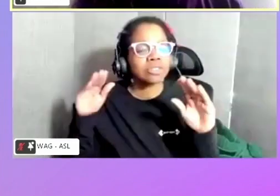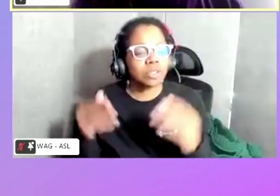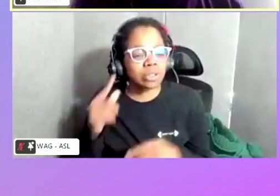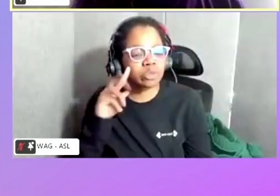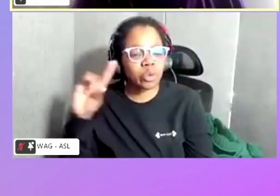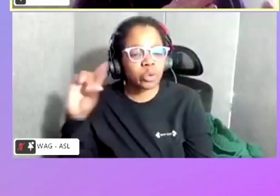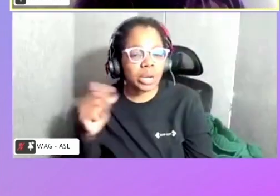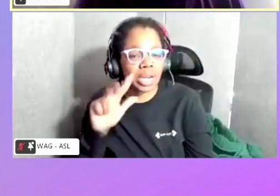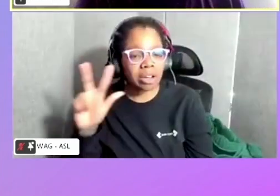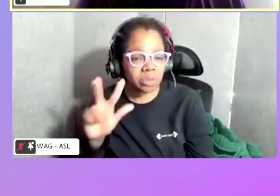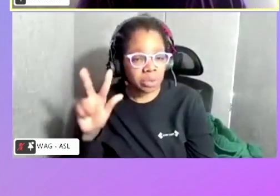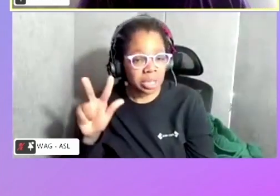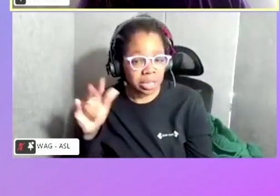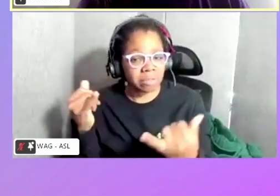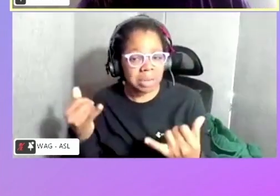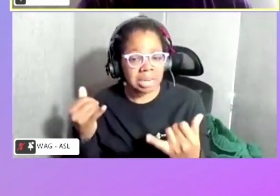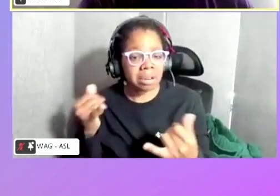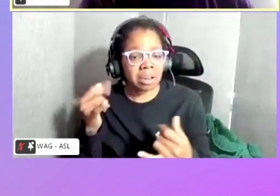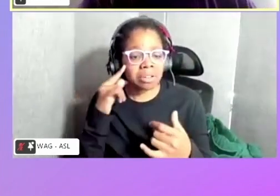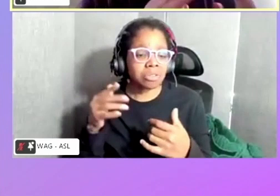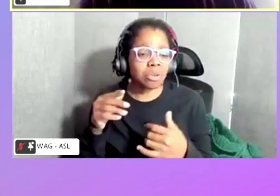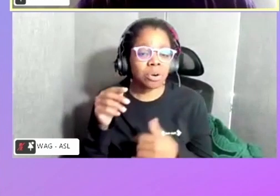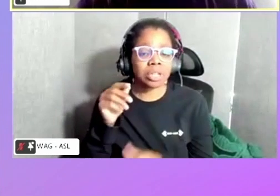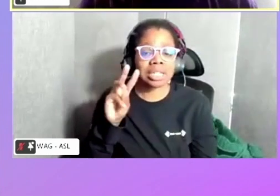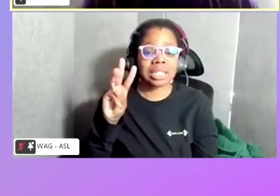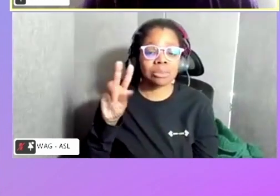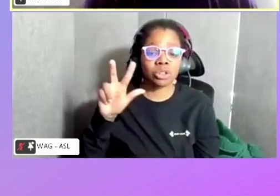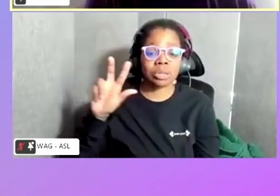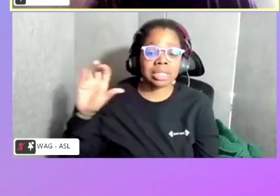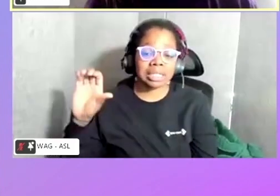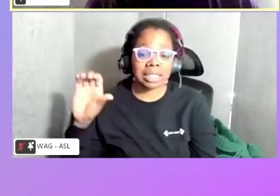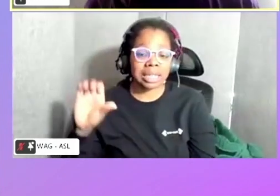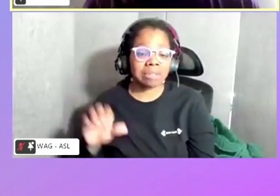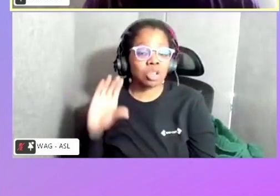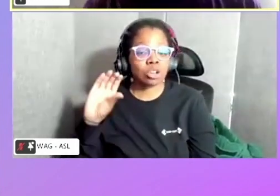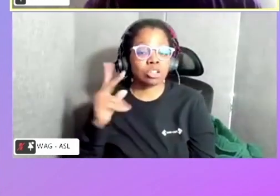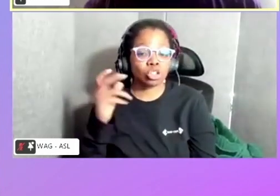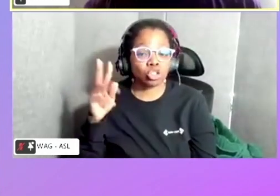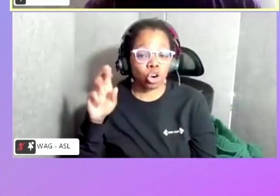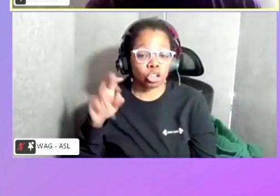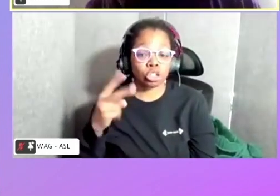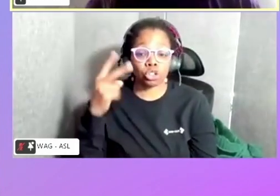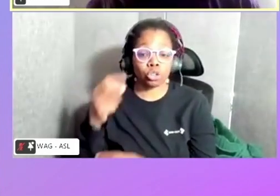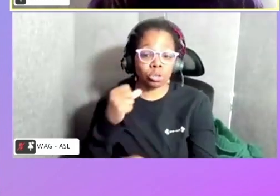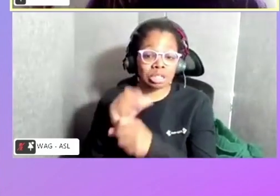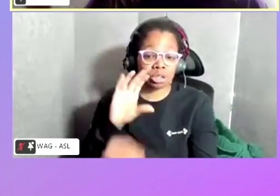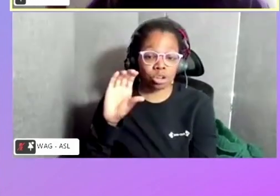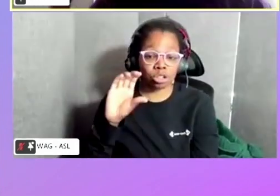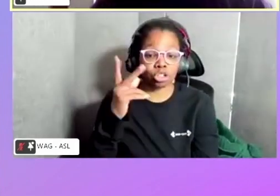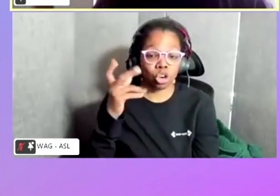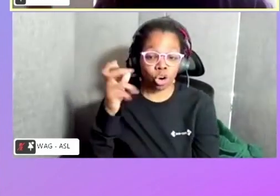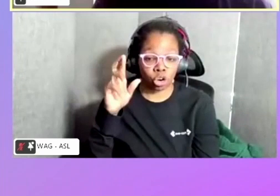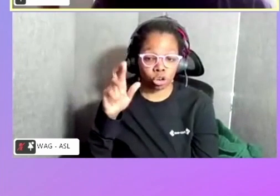3 right now for the next, what's called a W3C in a charter, is a 2-year charter that starts this year